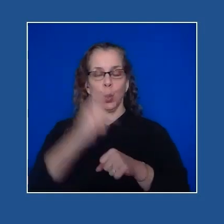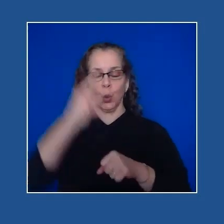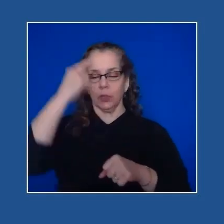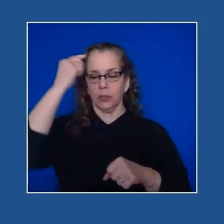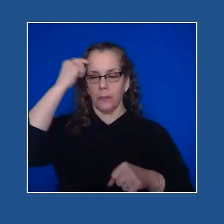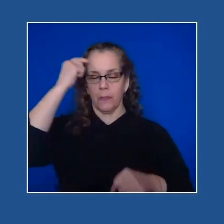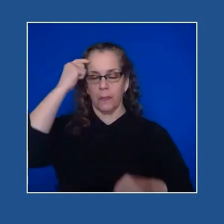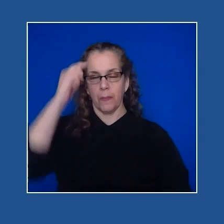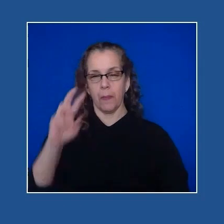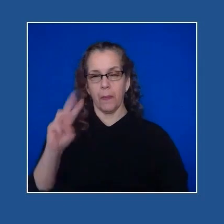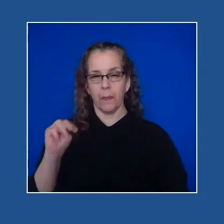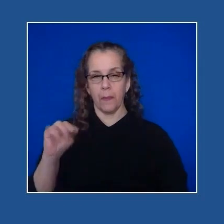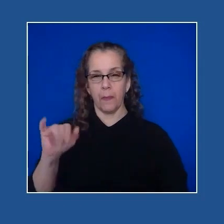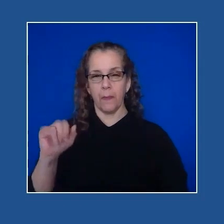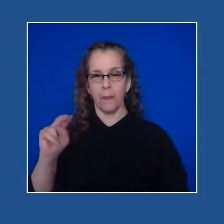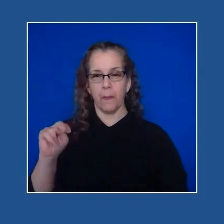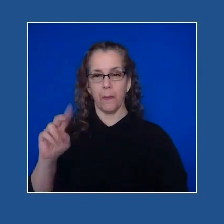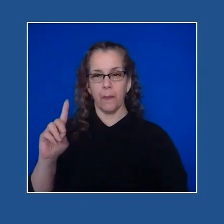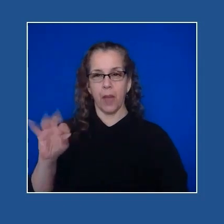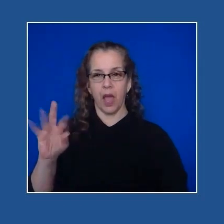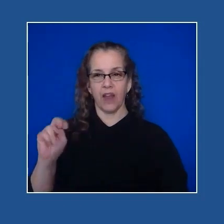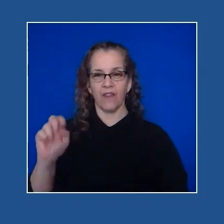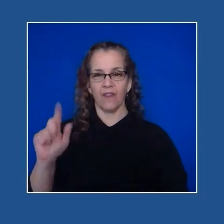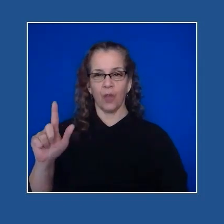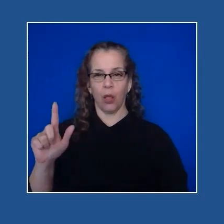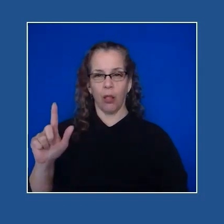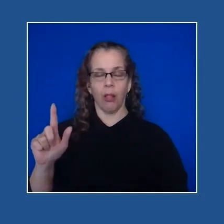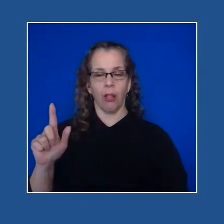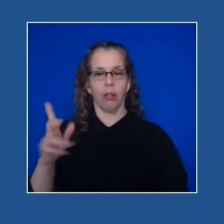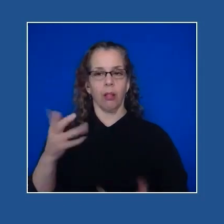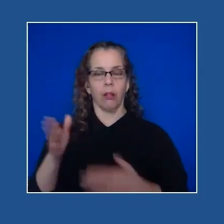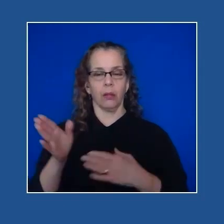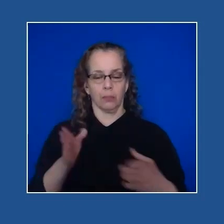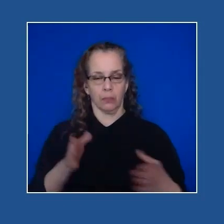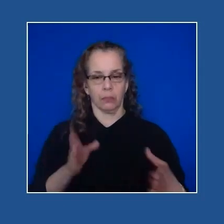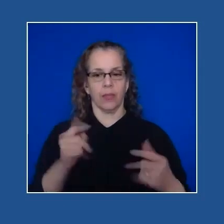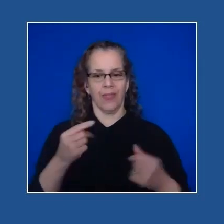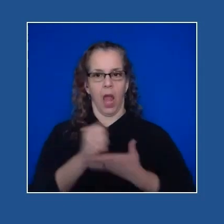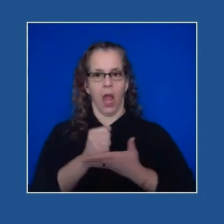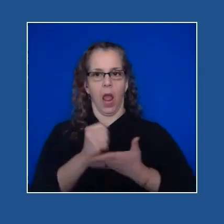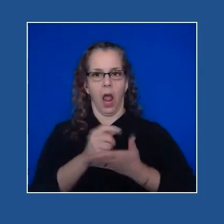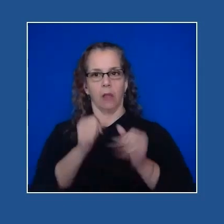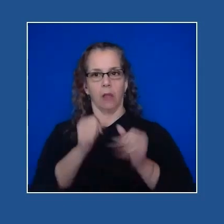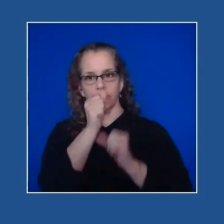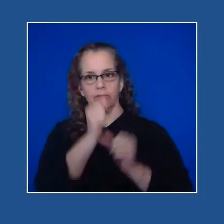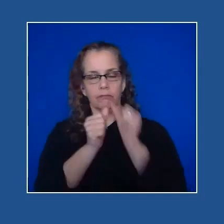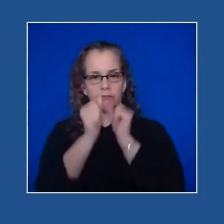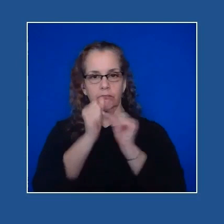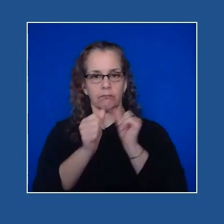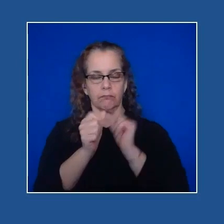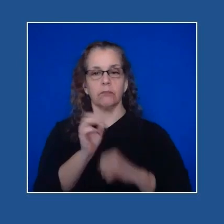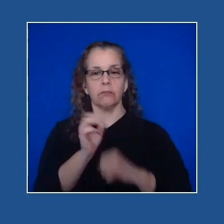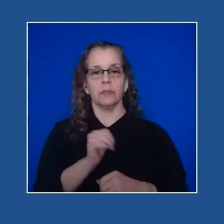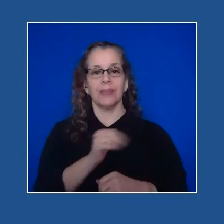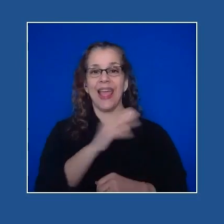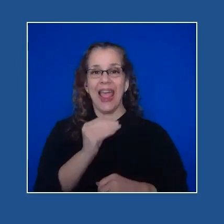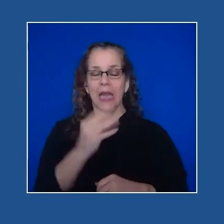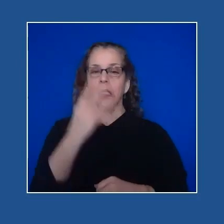and now, that they plan very carefully their days at work, that sleep is something that they